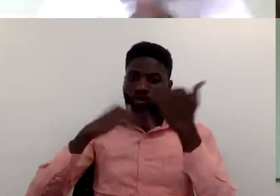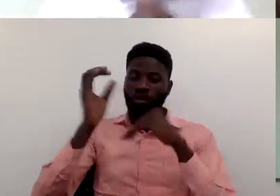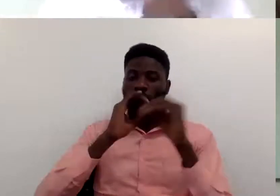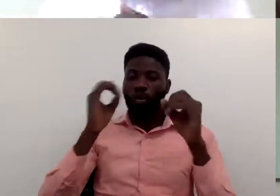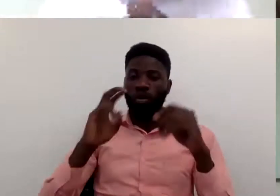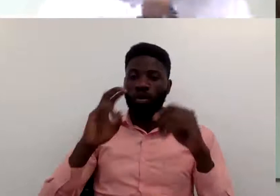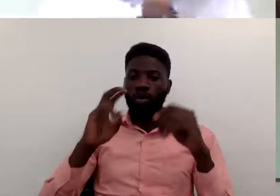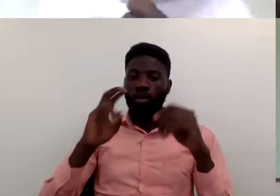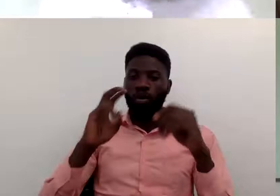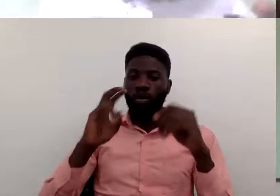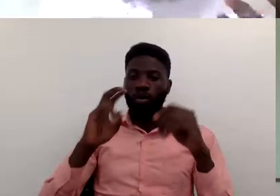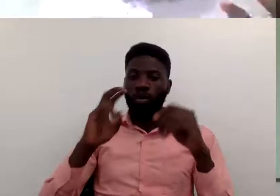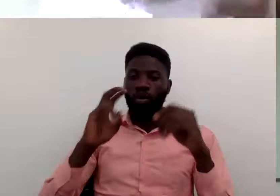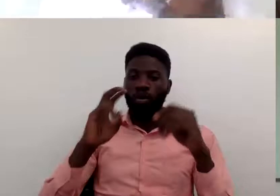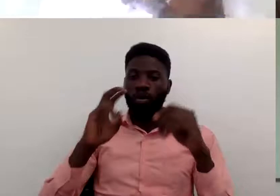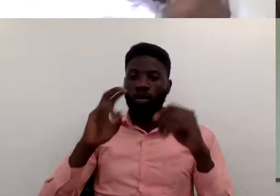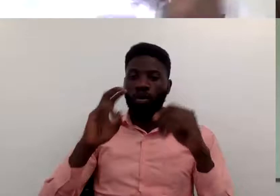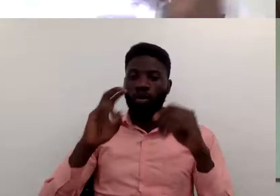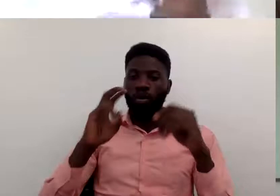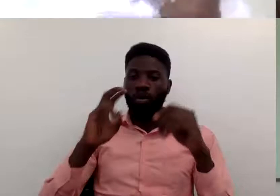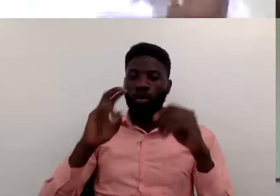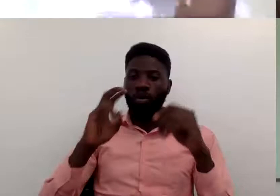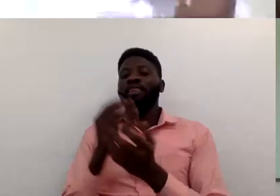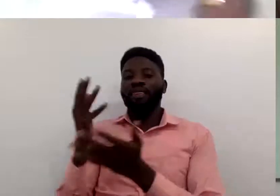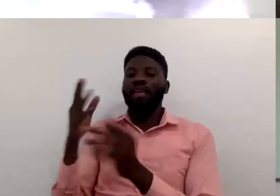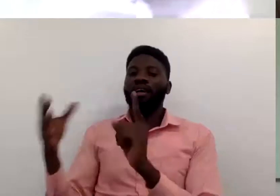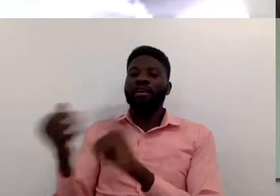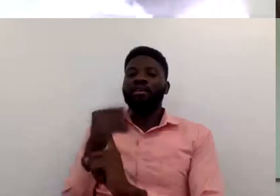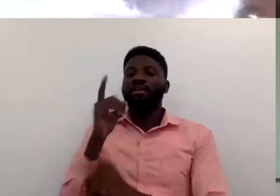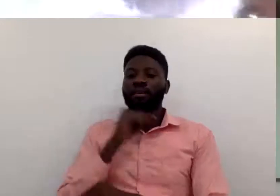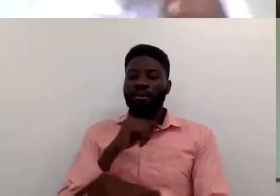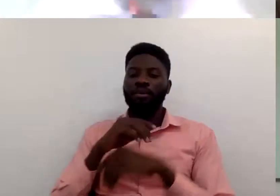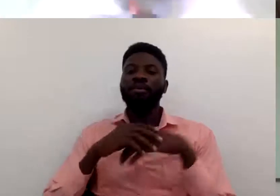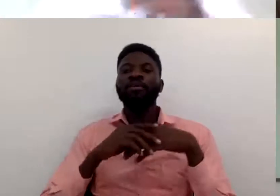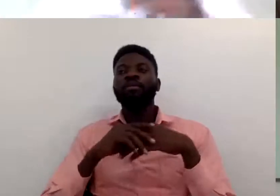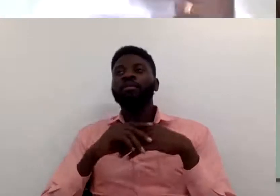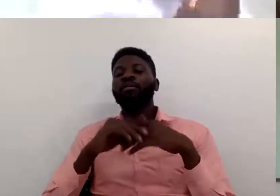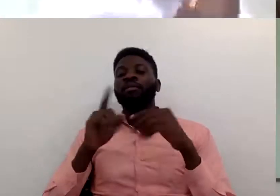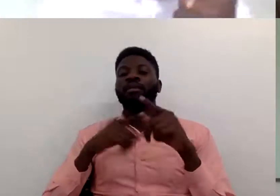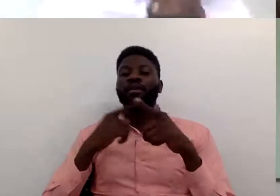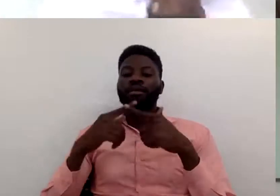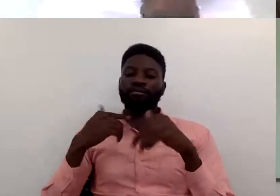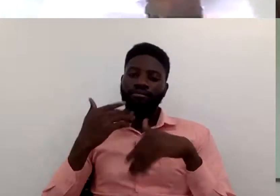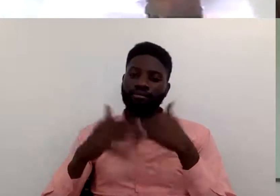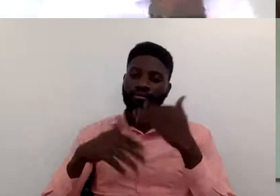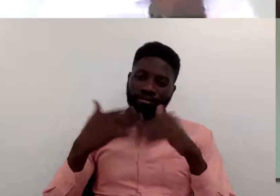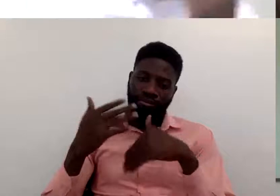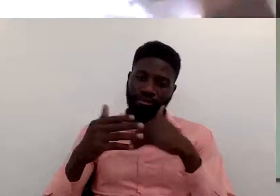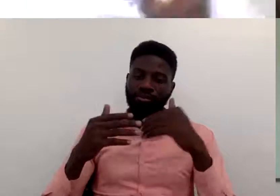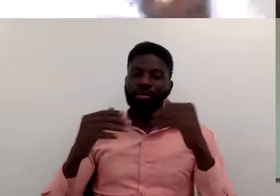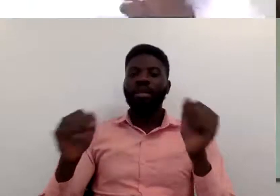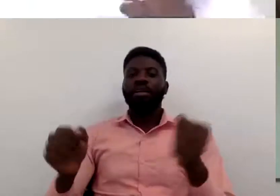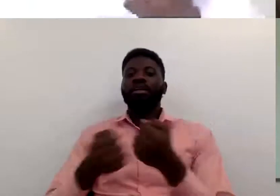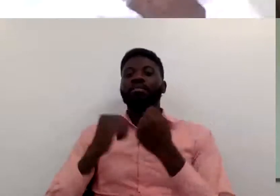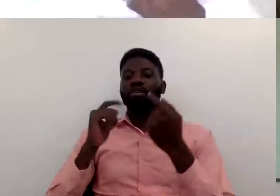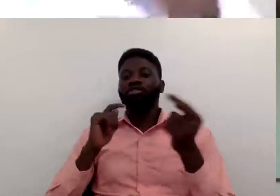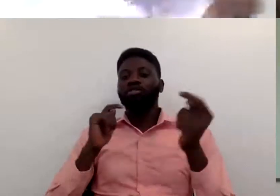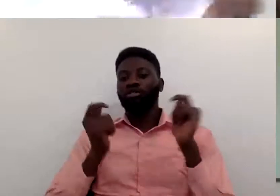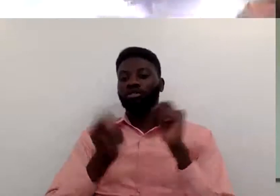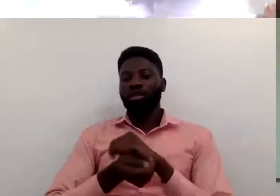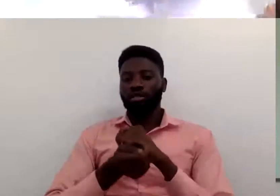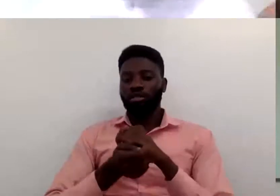year, you already have a job offer with you. And then we came into another dispensation, and